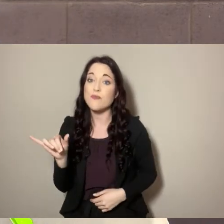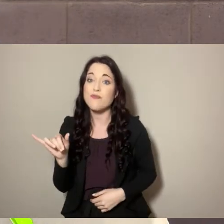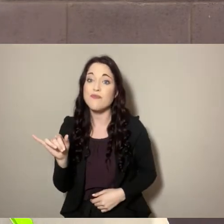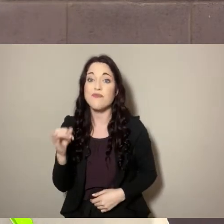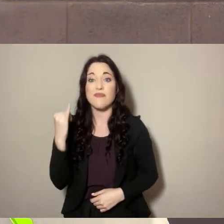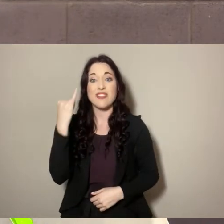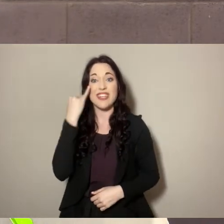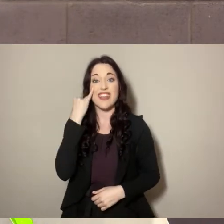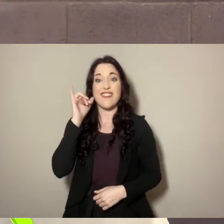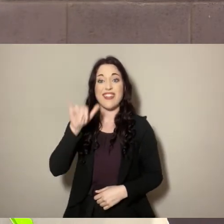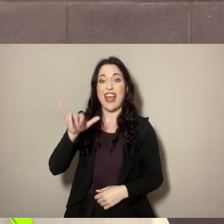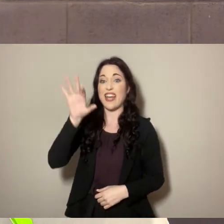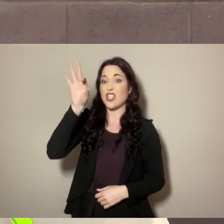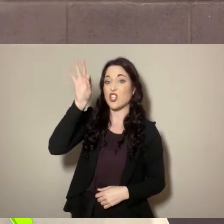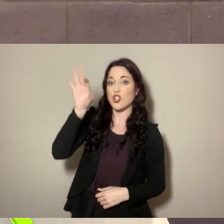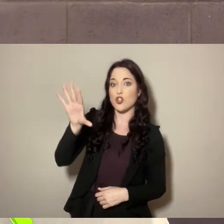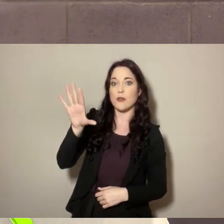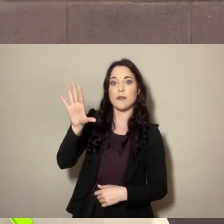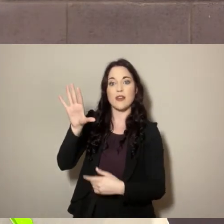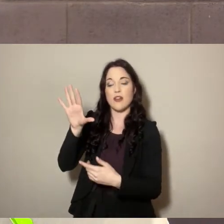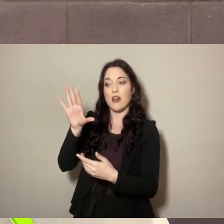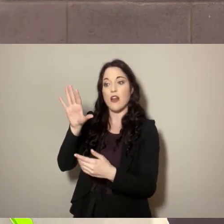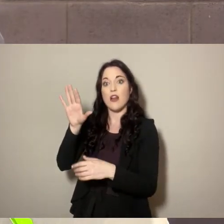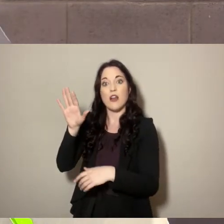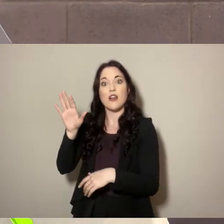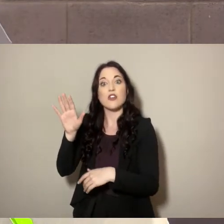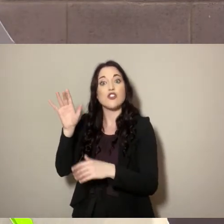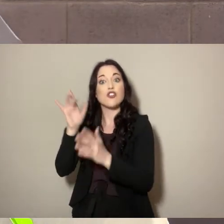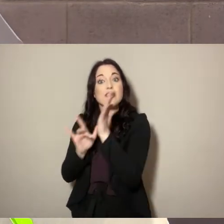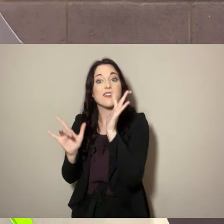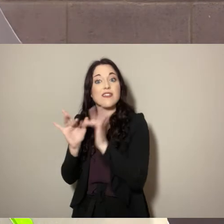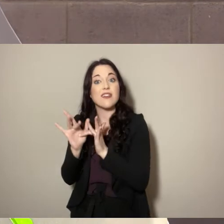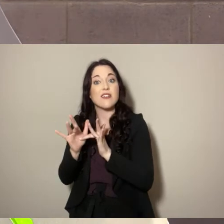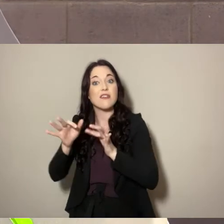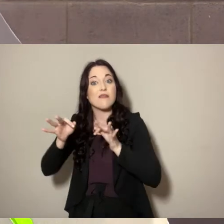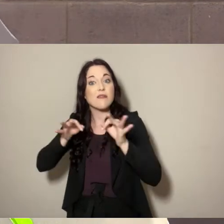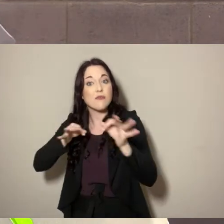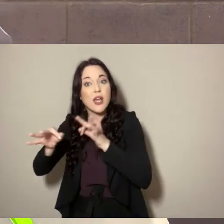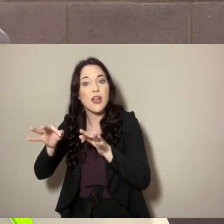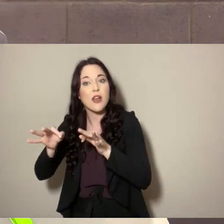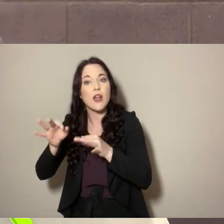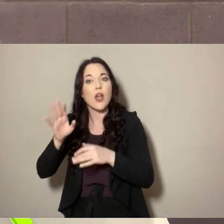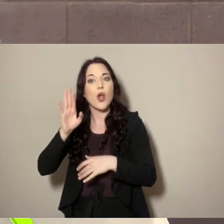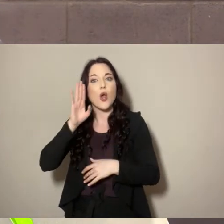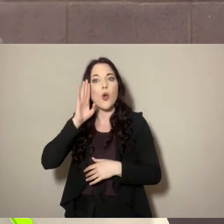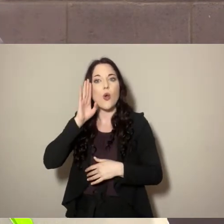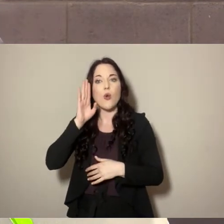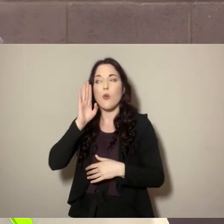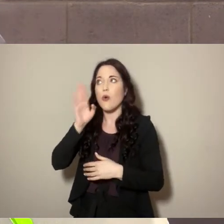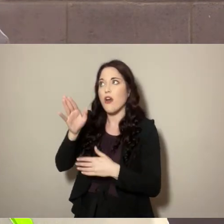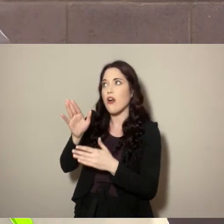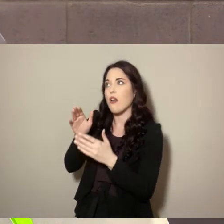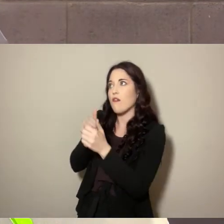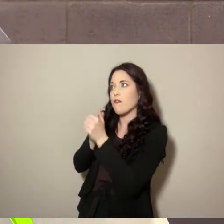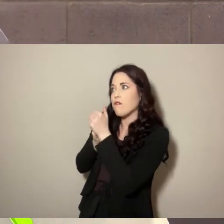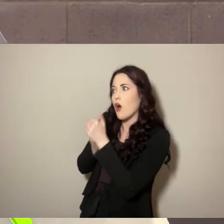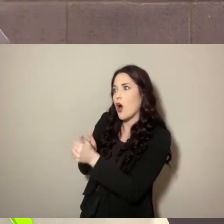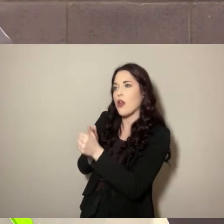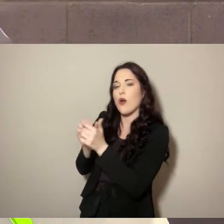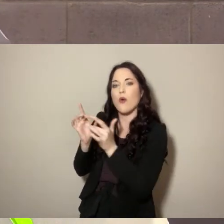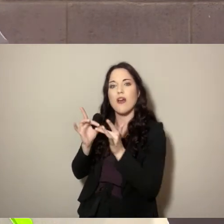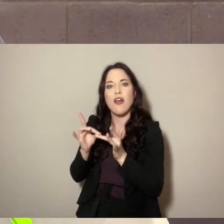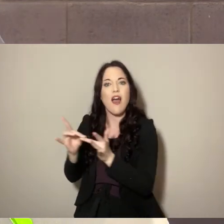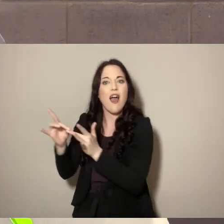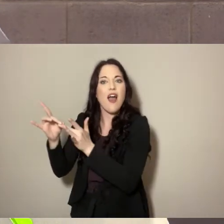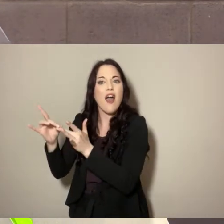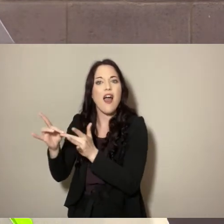the Sermon on the Mount be your guide, you will not only have one foot in the kingdom of heaven, but also be able